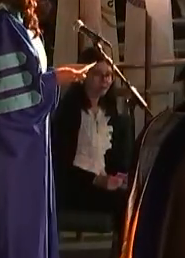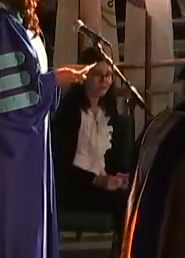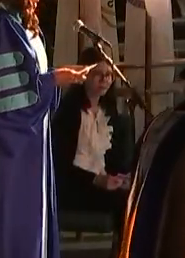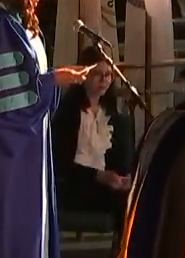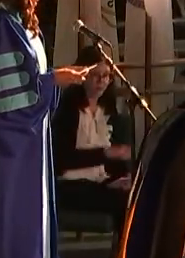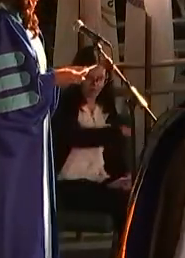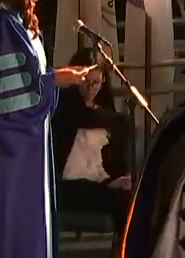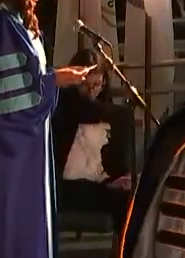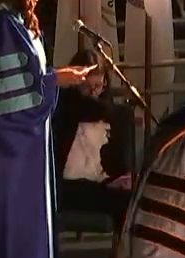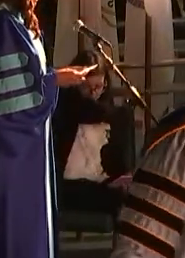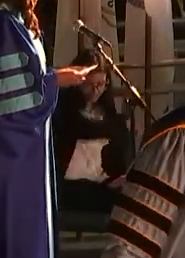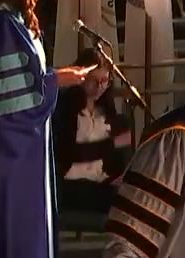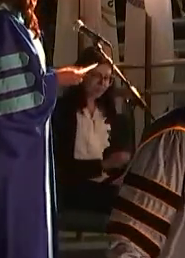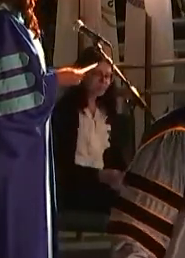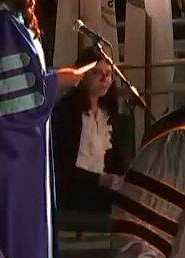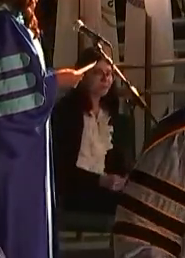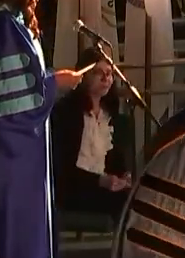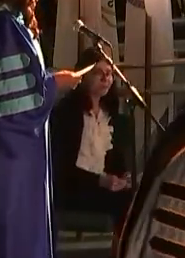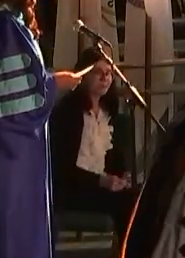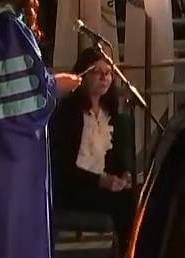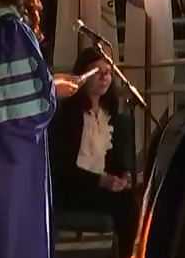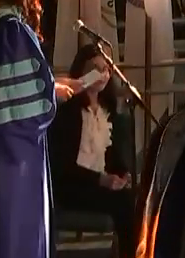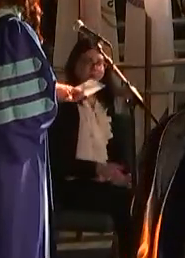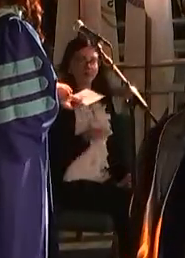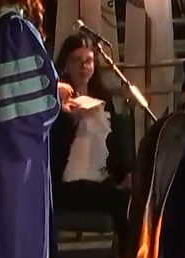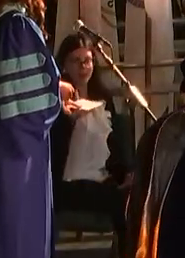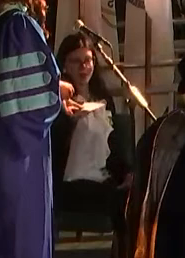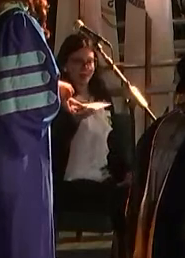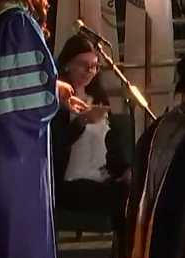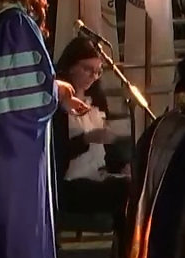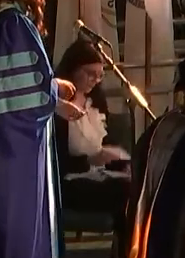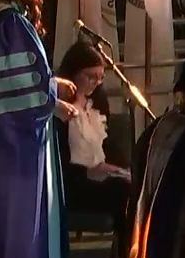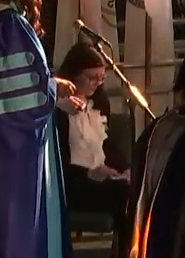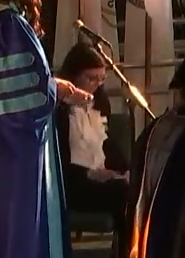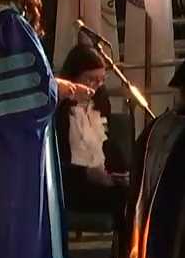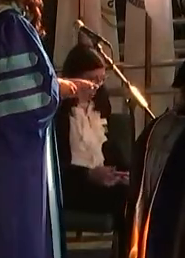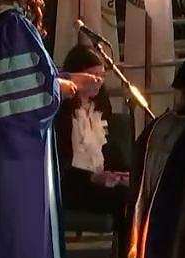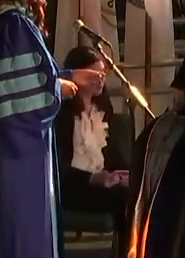Kaya O. Fenno, magna cum laude.